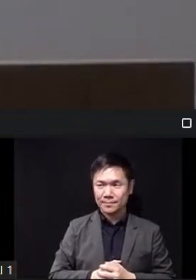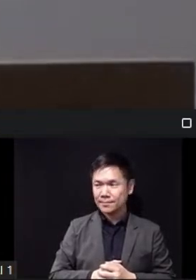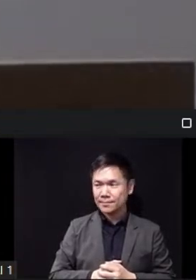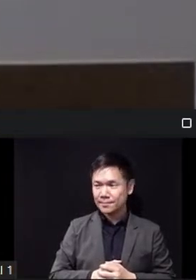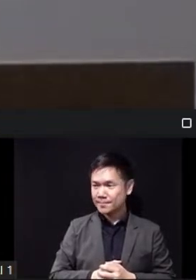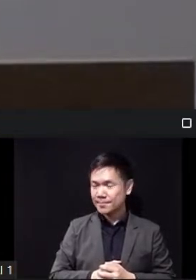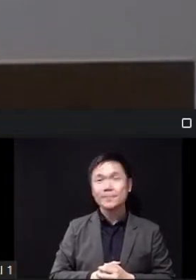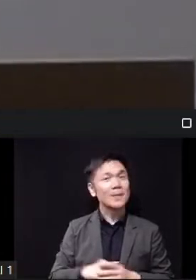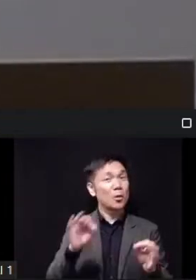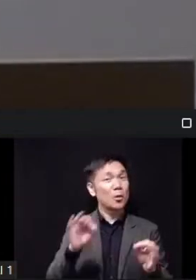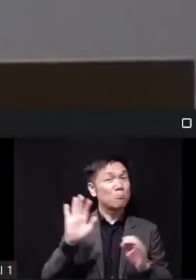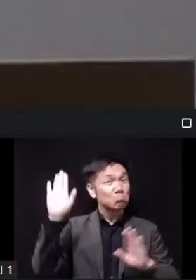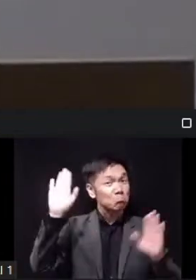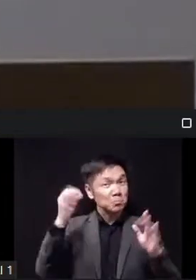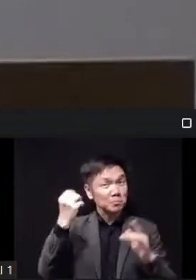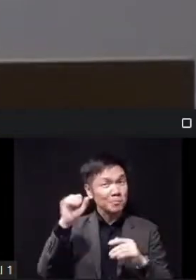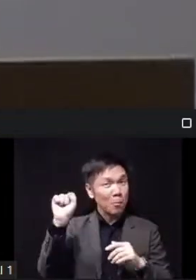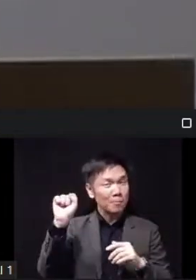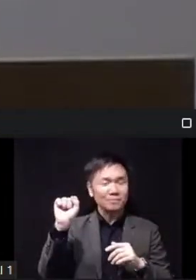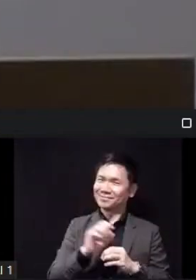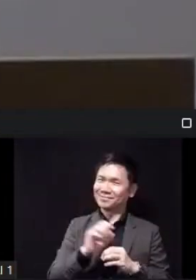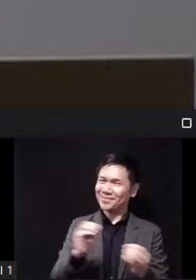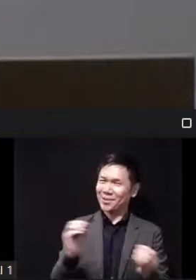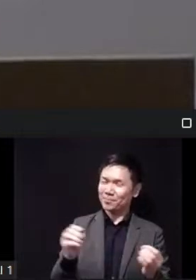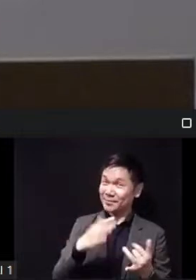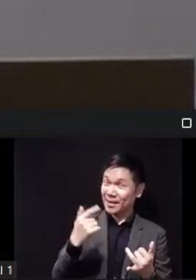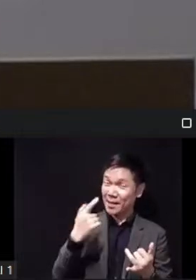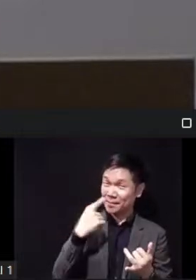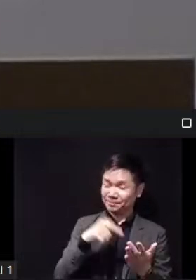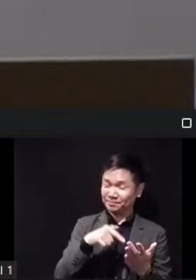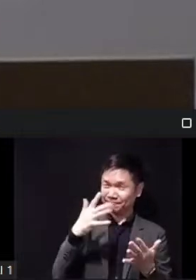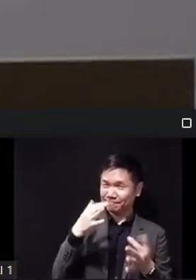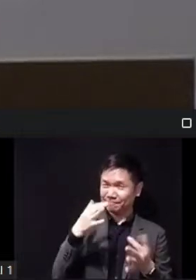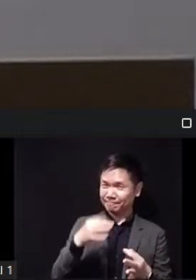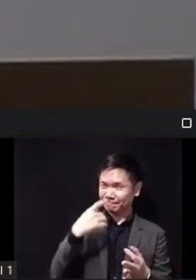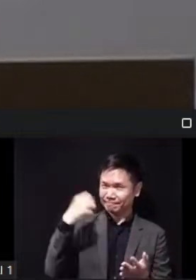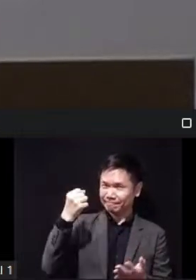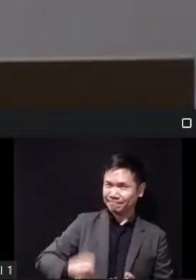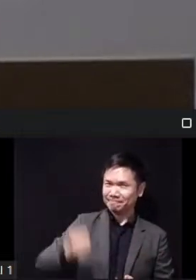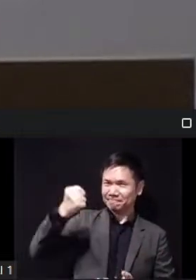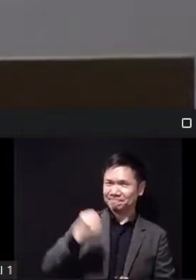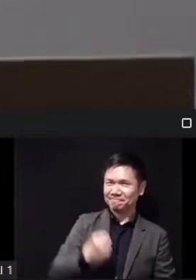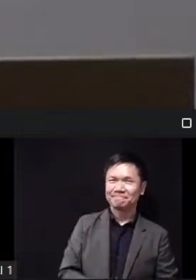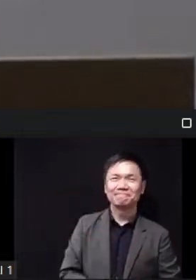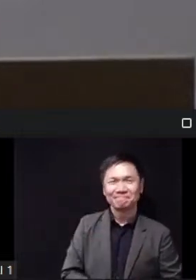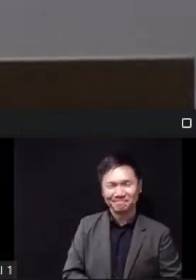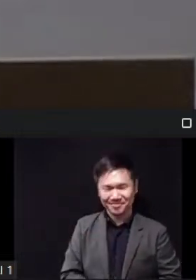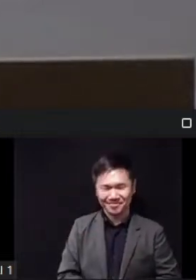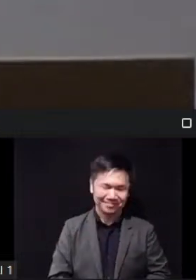I see no objections. It is so decided.